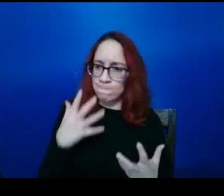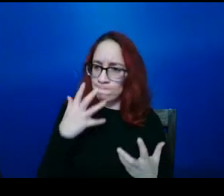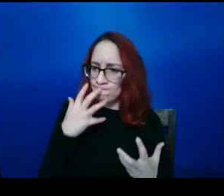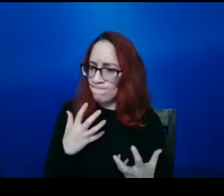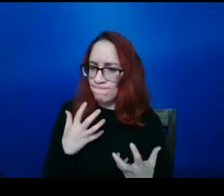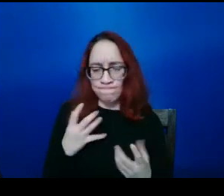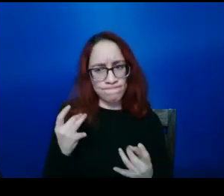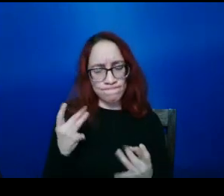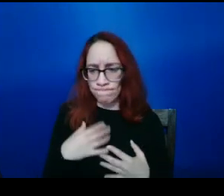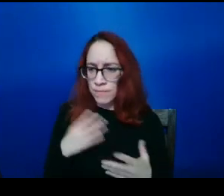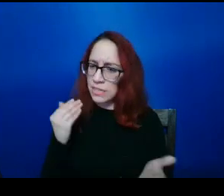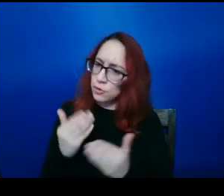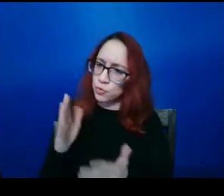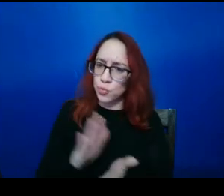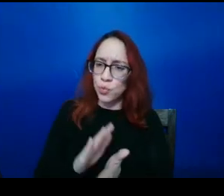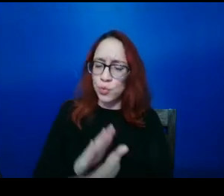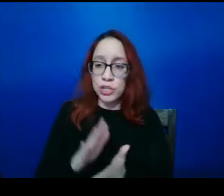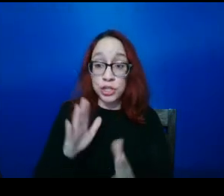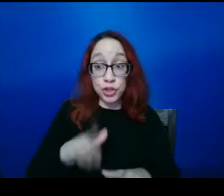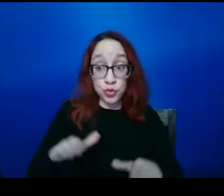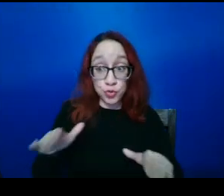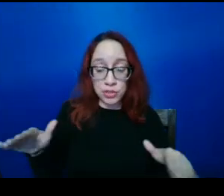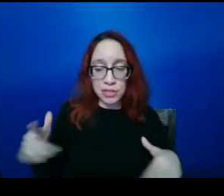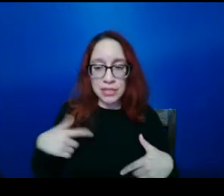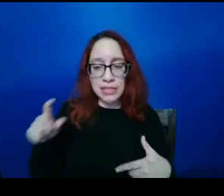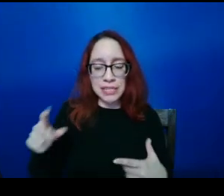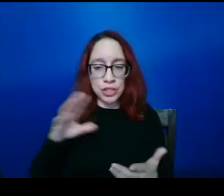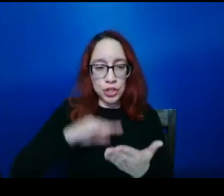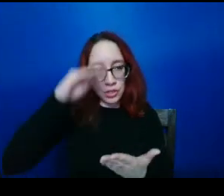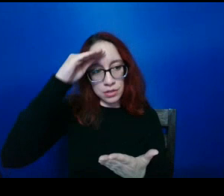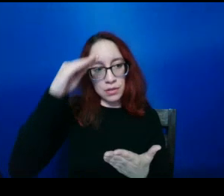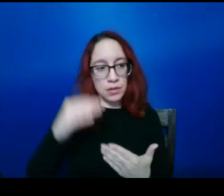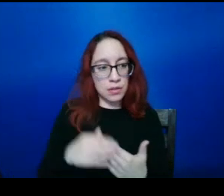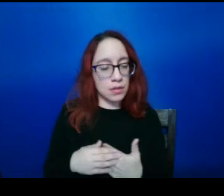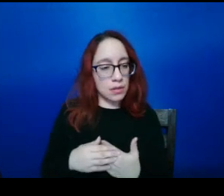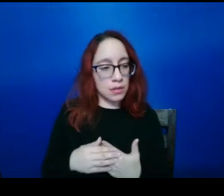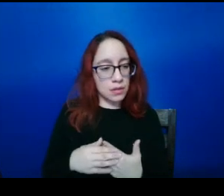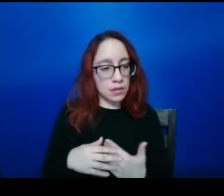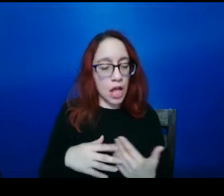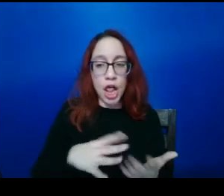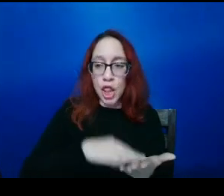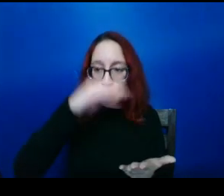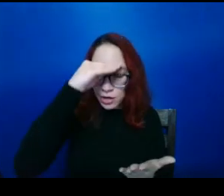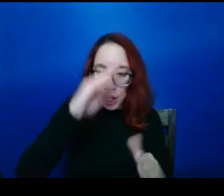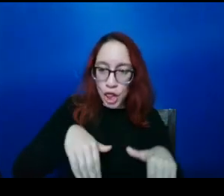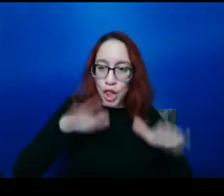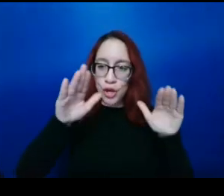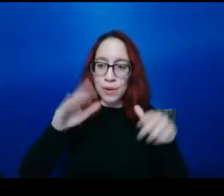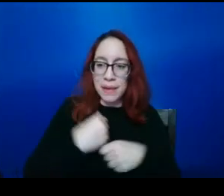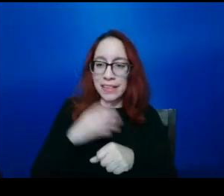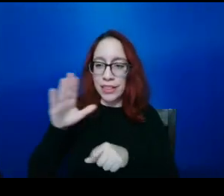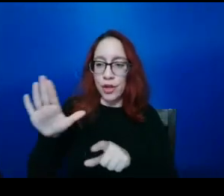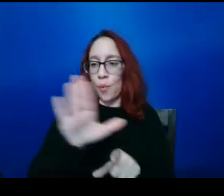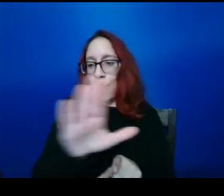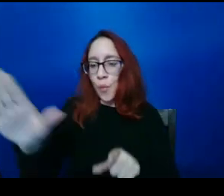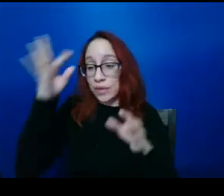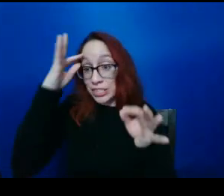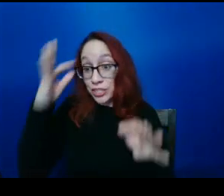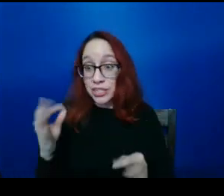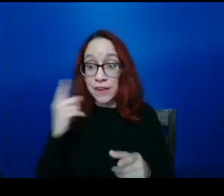have it near a school, because children need to learn, get knowledge, grow up, and make their own decisions. If